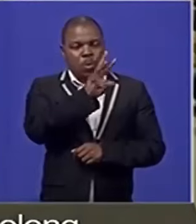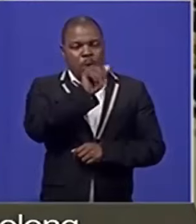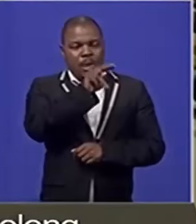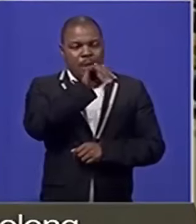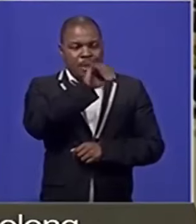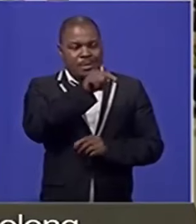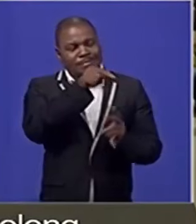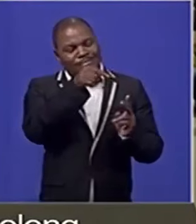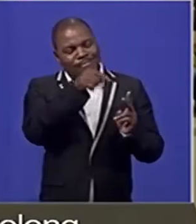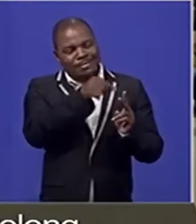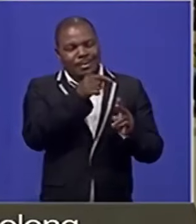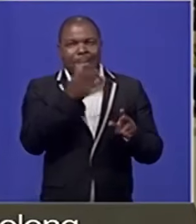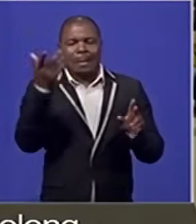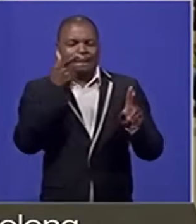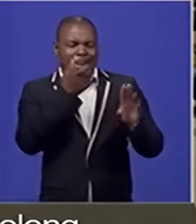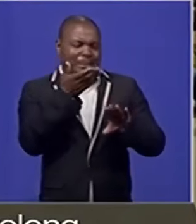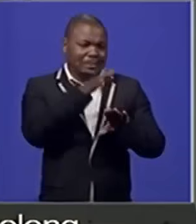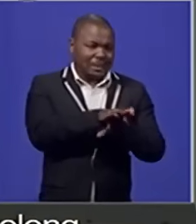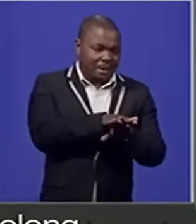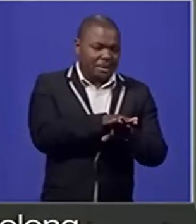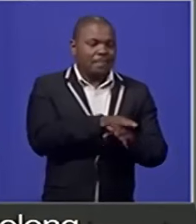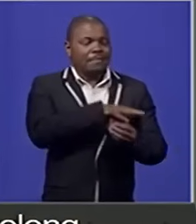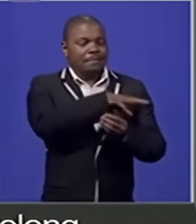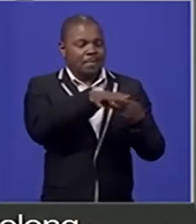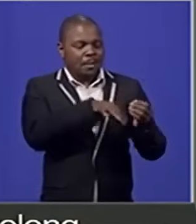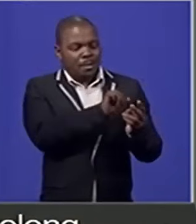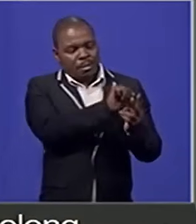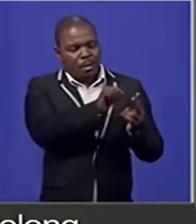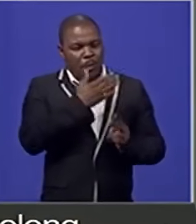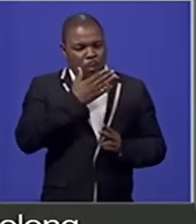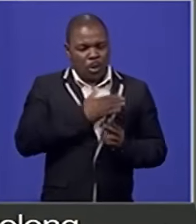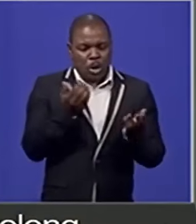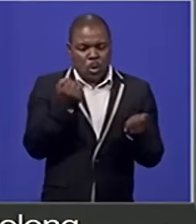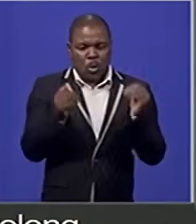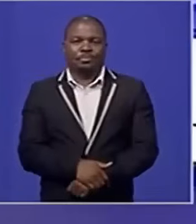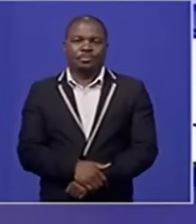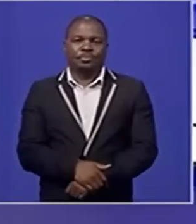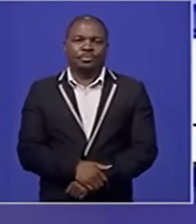sa Inxeweni go la Thembisa ka Ekurhuleni ba nyaka toka e phethagatšwa.